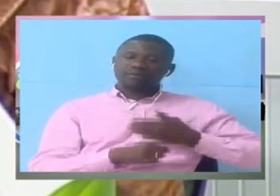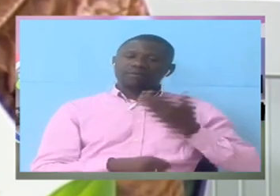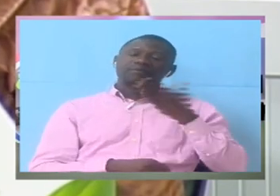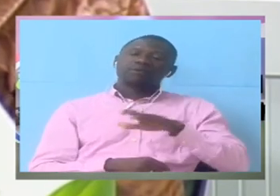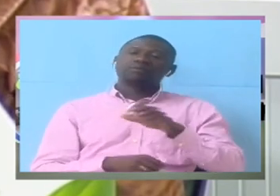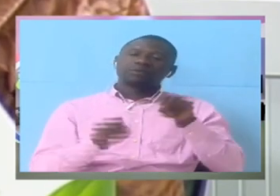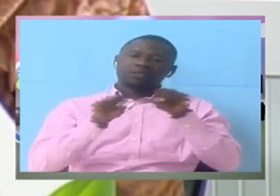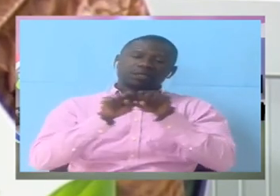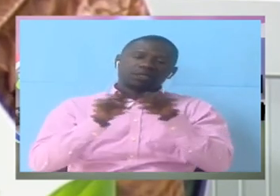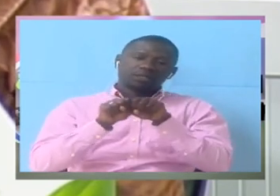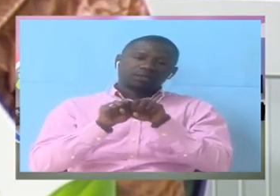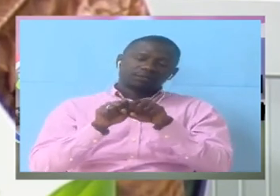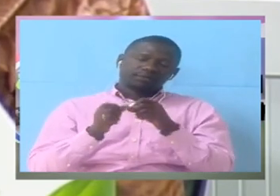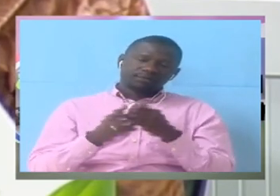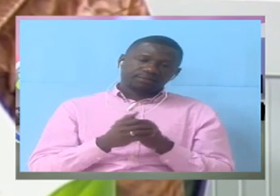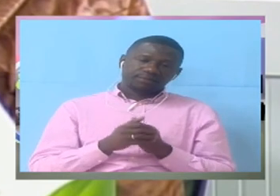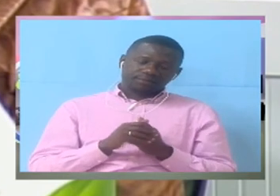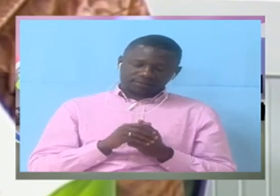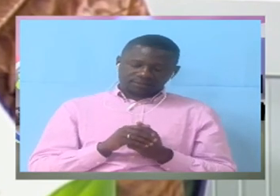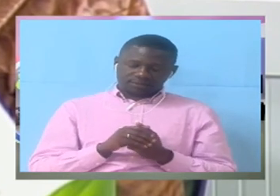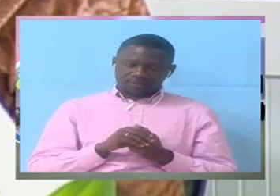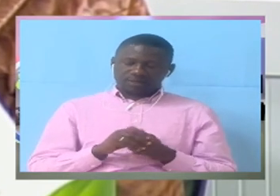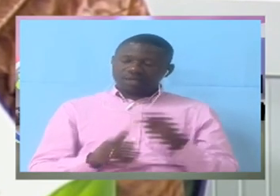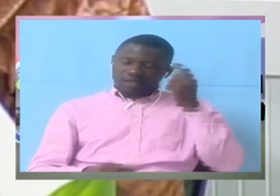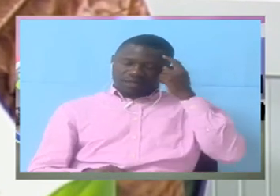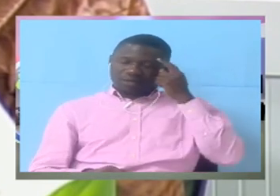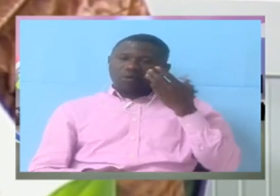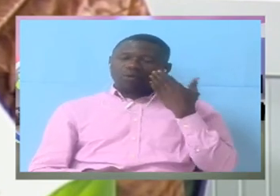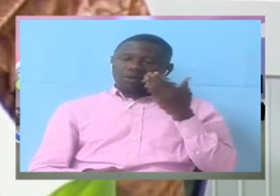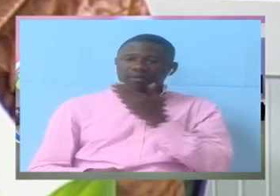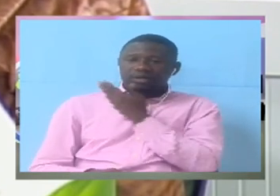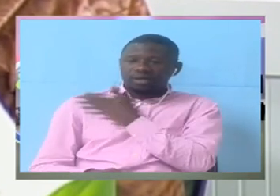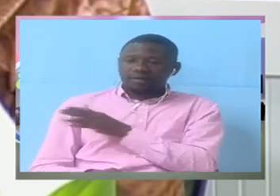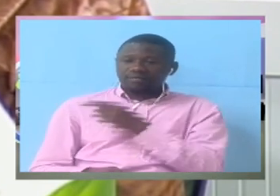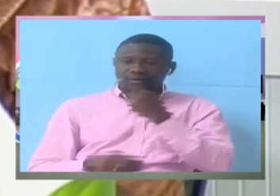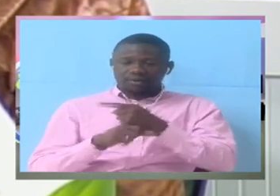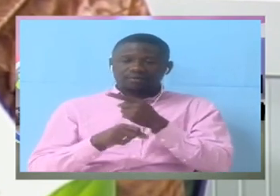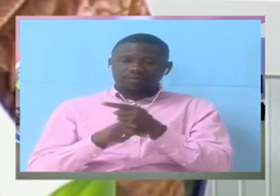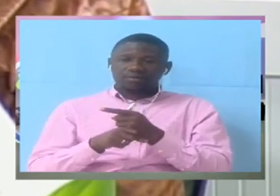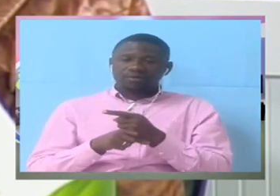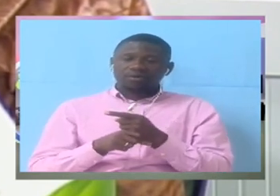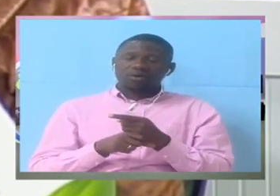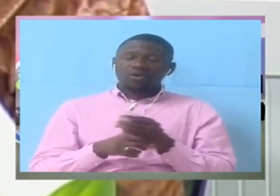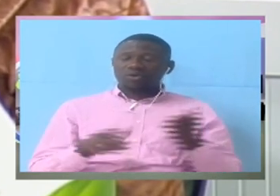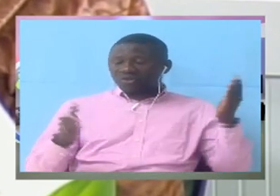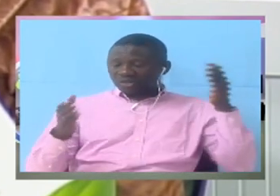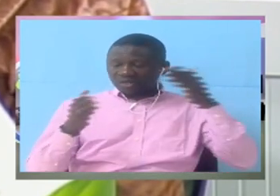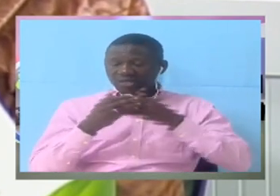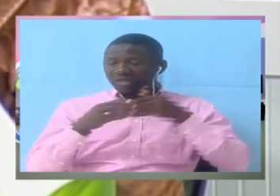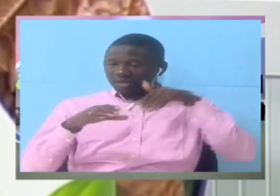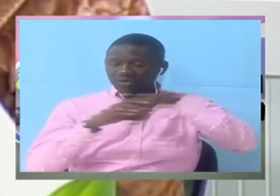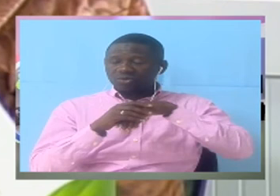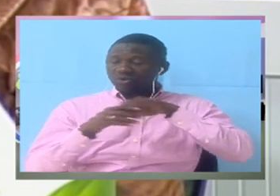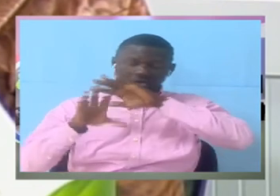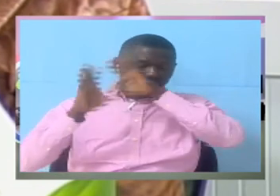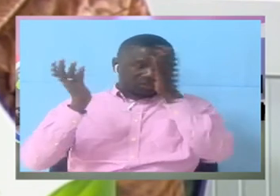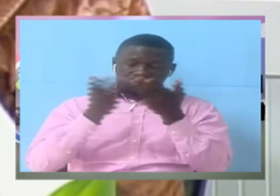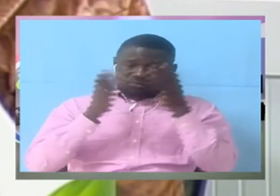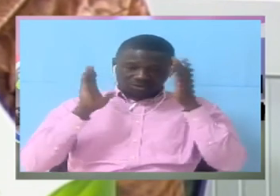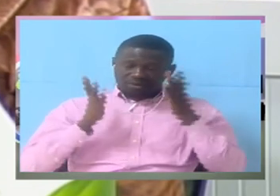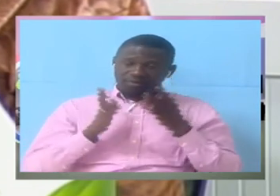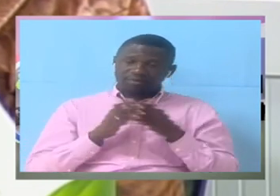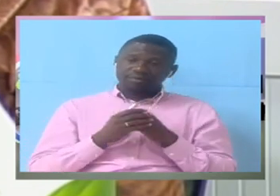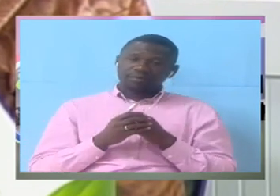was a Senegalese. I think when I left here, until I got into all of these problems,